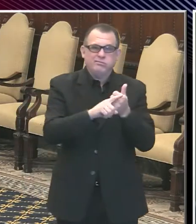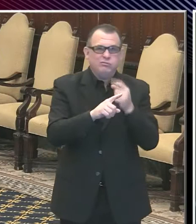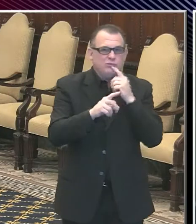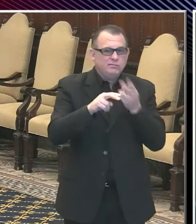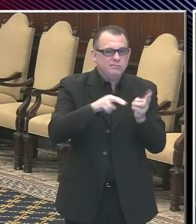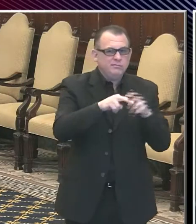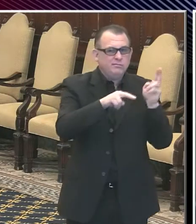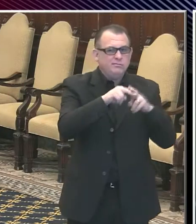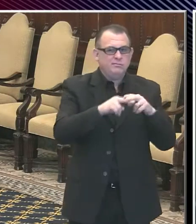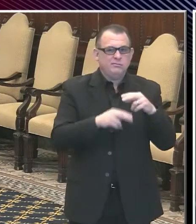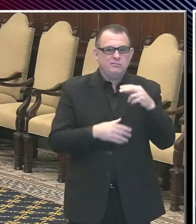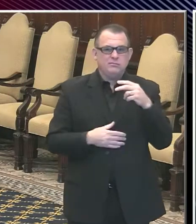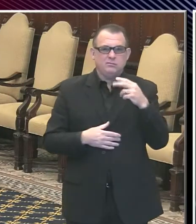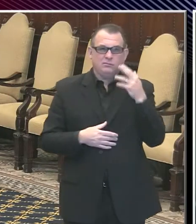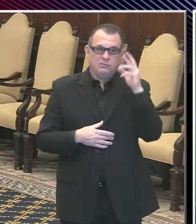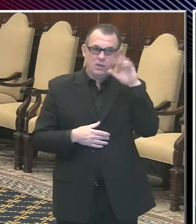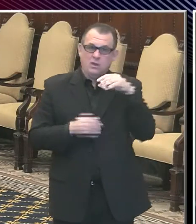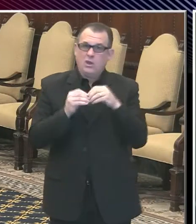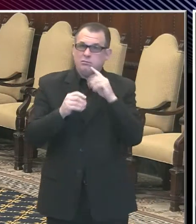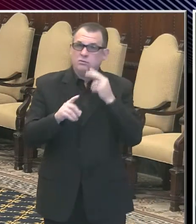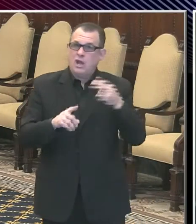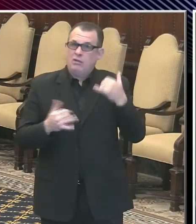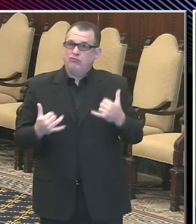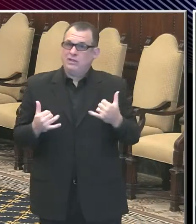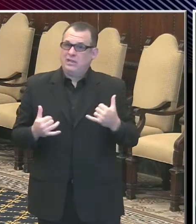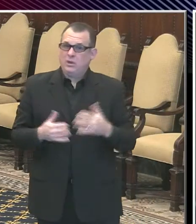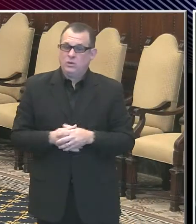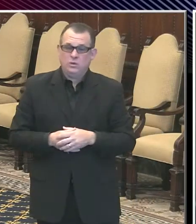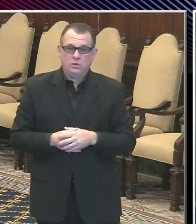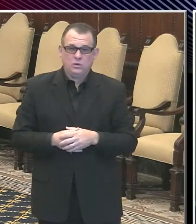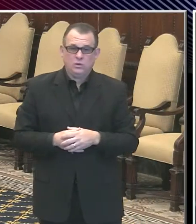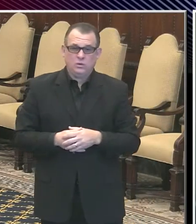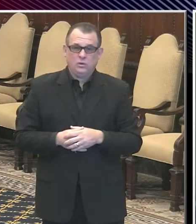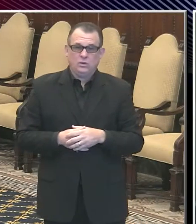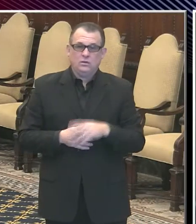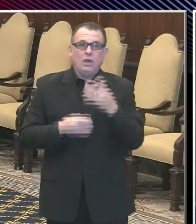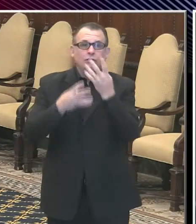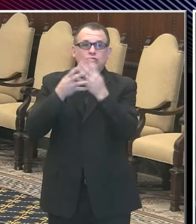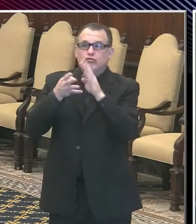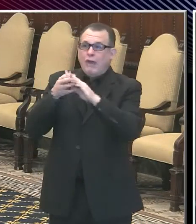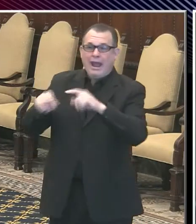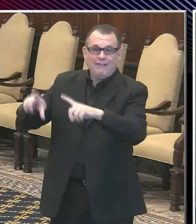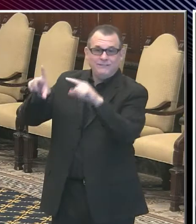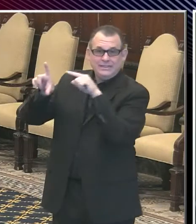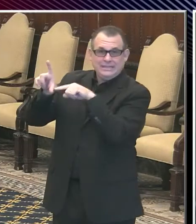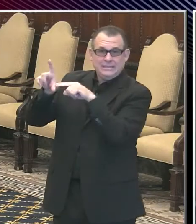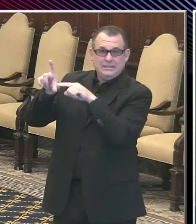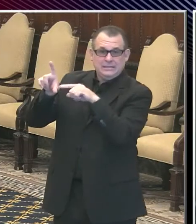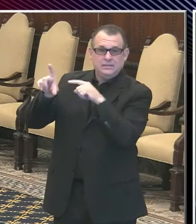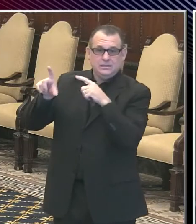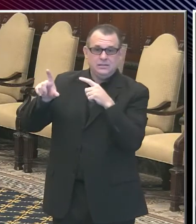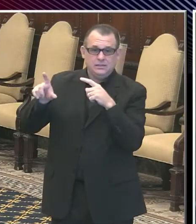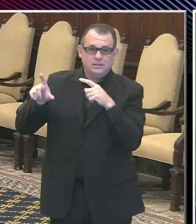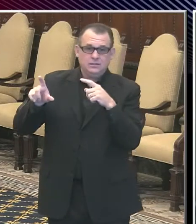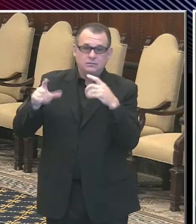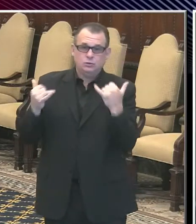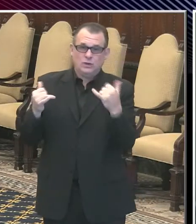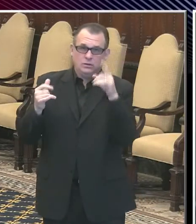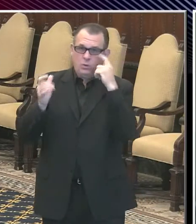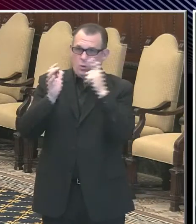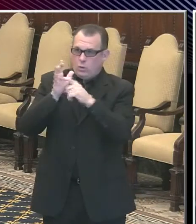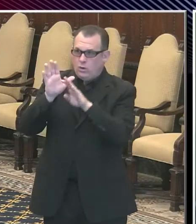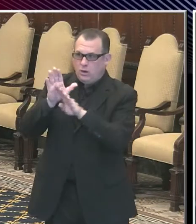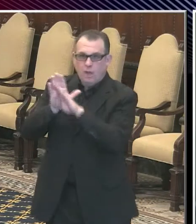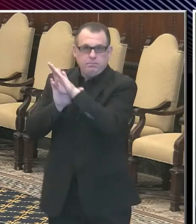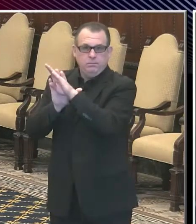very large number today, 103 new deaths. If you look at the graph of deaths we have per day, it definitely has a rise and a peak and a fall, and so